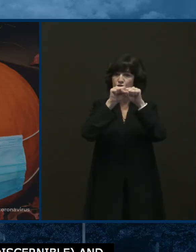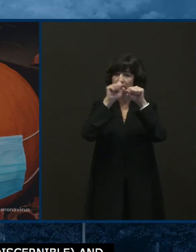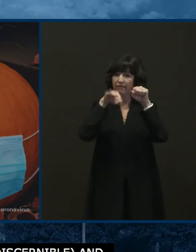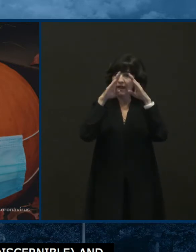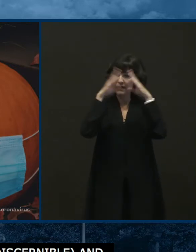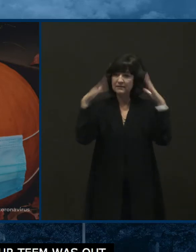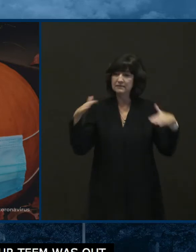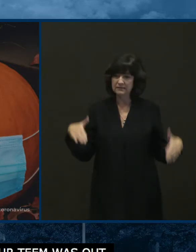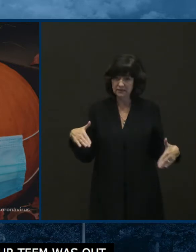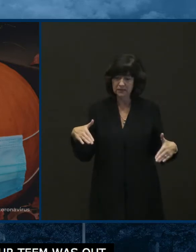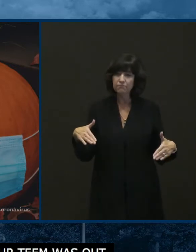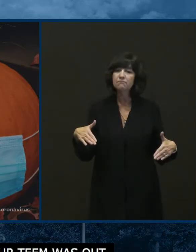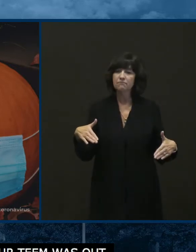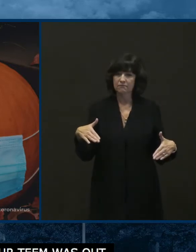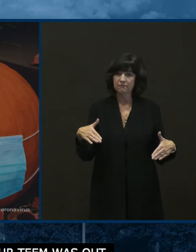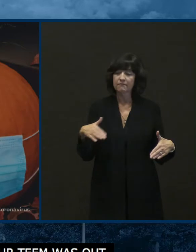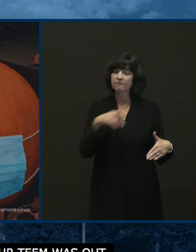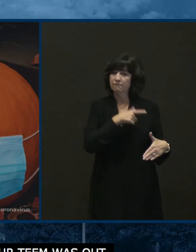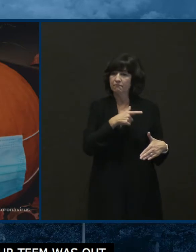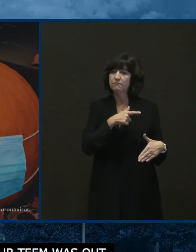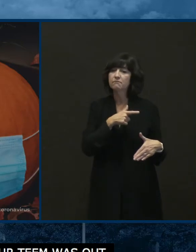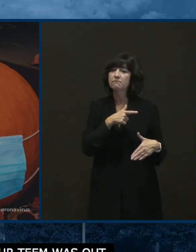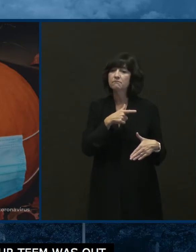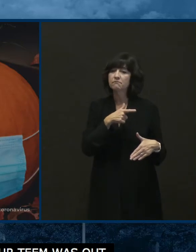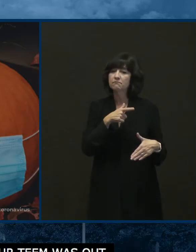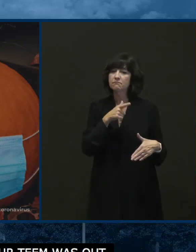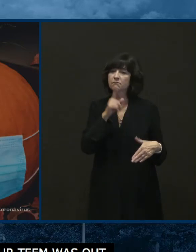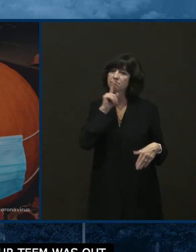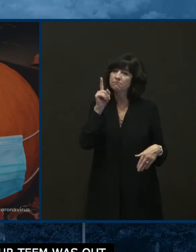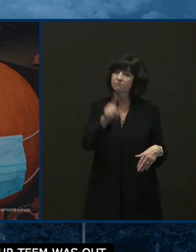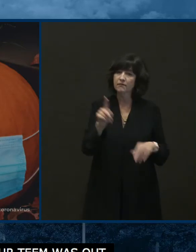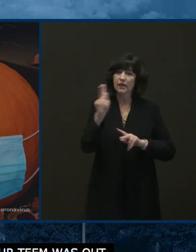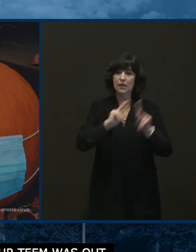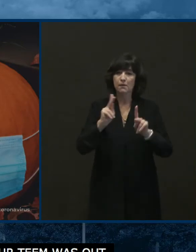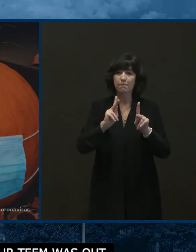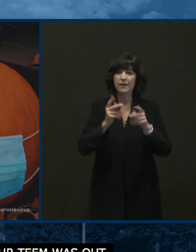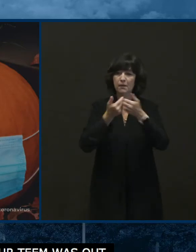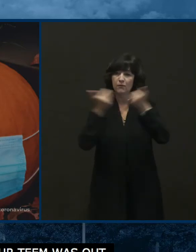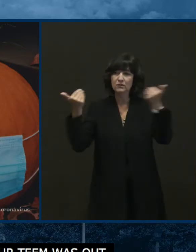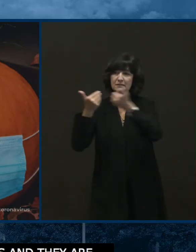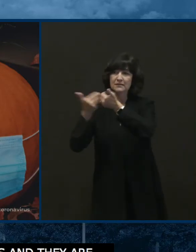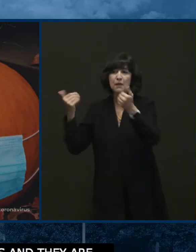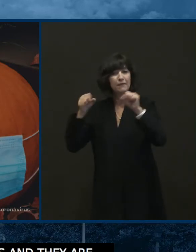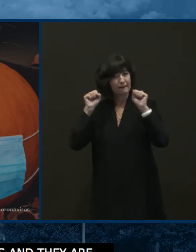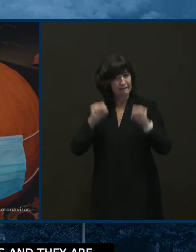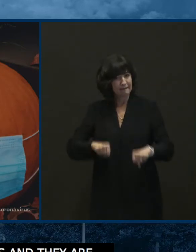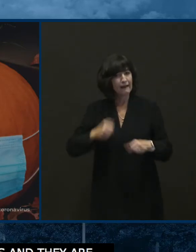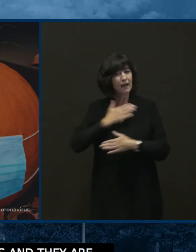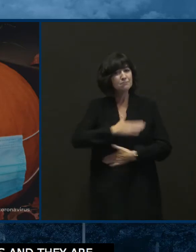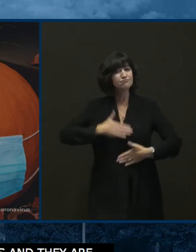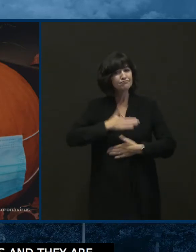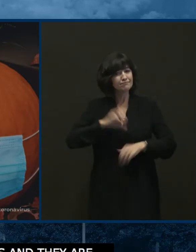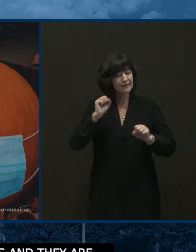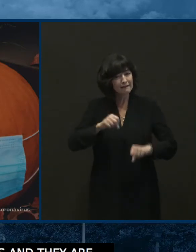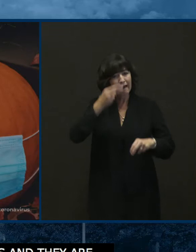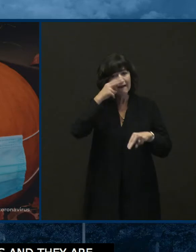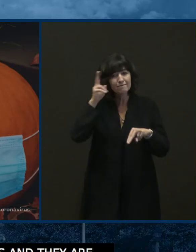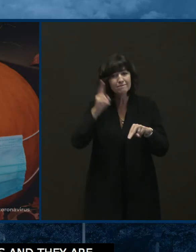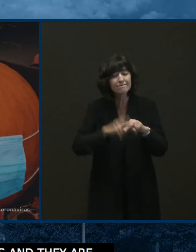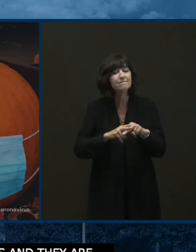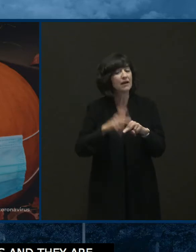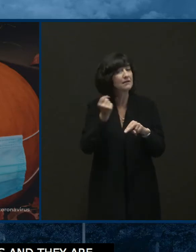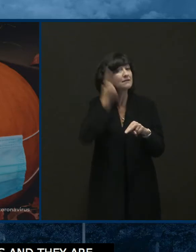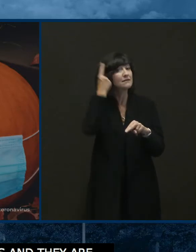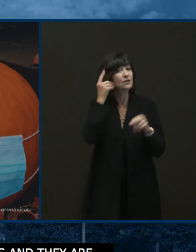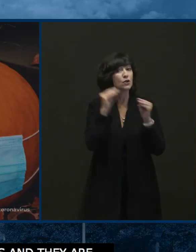the social distancing and face covering guidance. So again, we can still have fun this fall, but it has to be done safely.